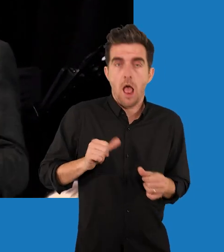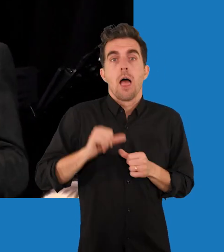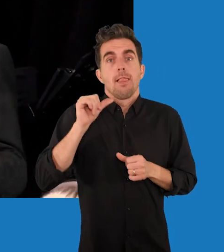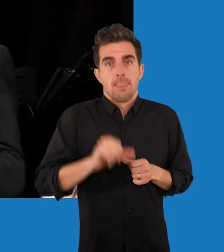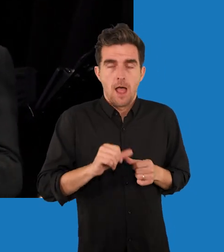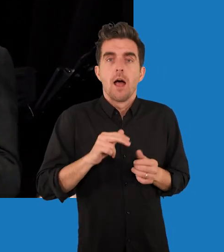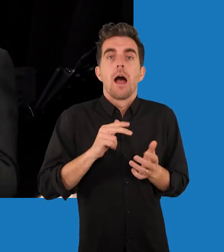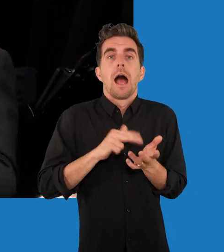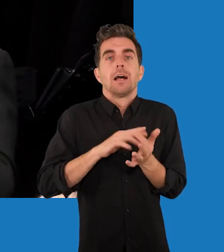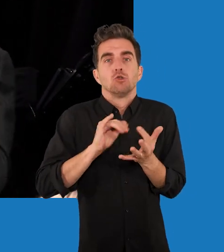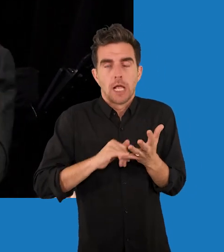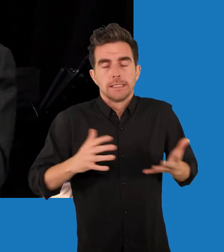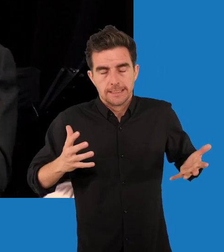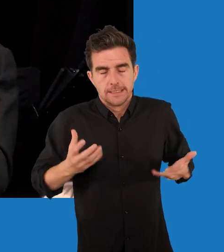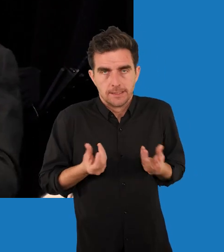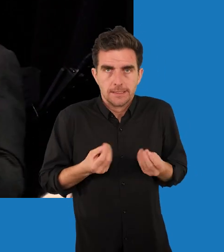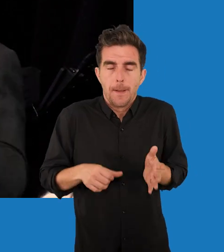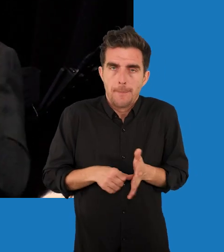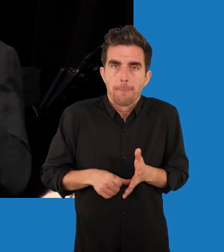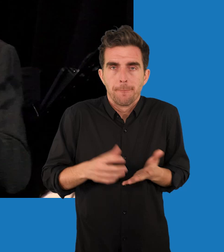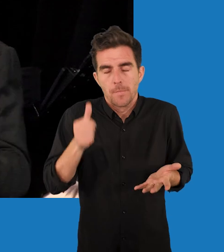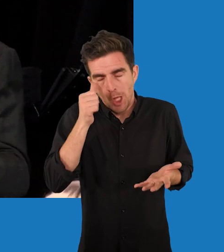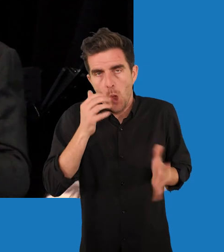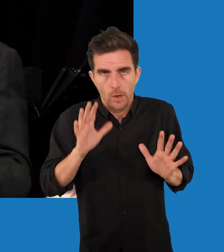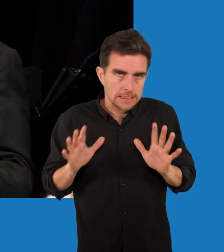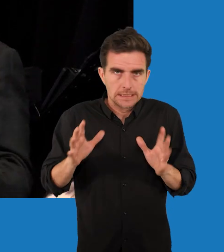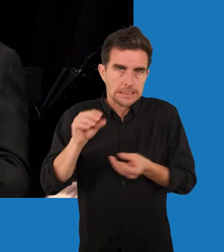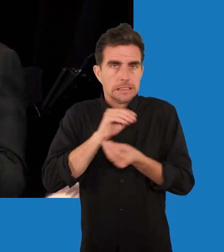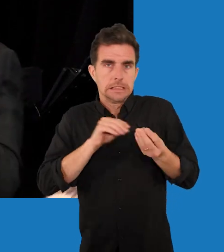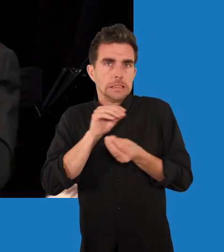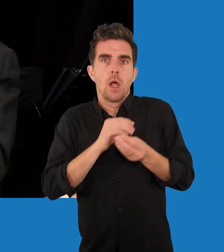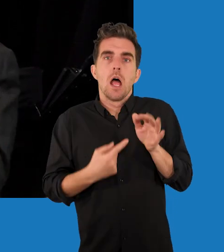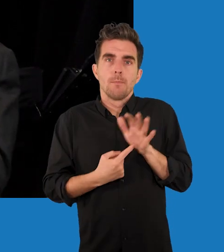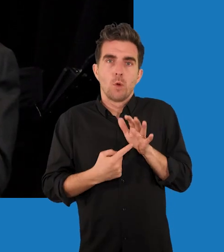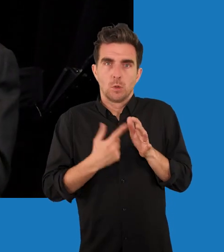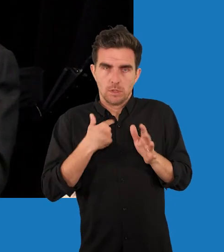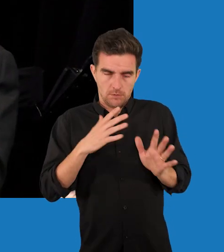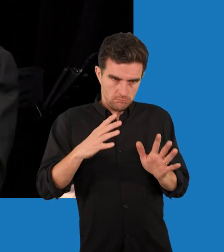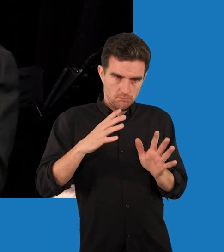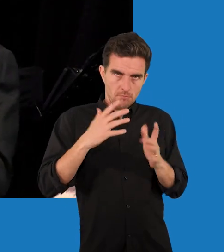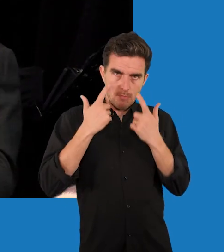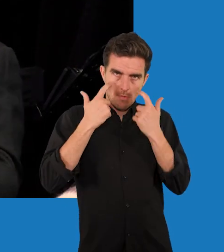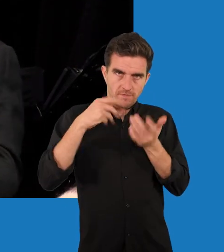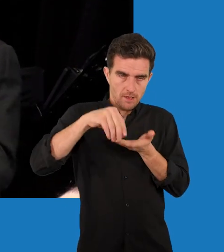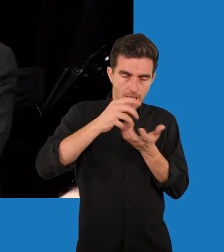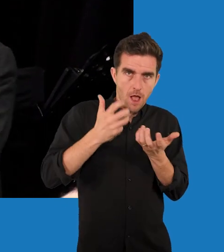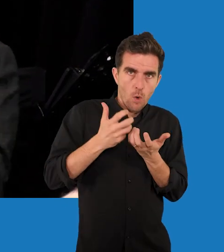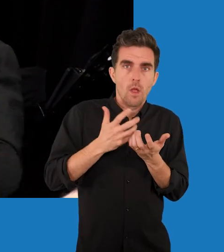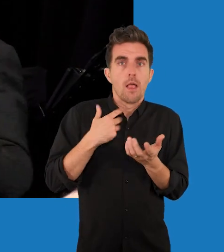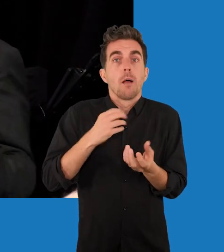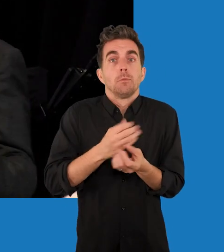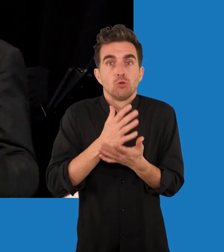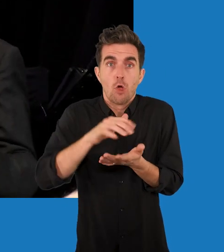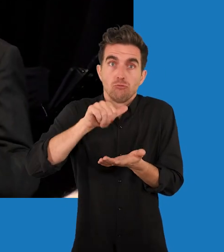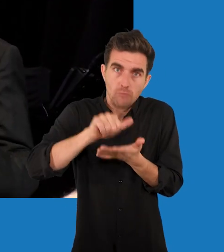The second challenge was at the NHS. We like a little bit of bureaucracy. It's important that we pay attention to the money. So we had to make